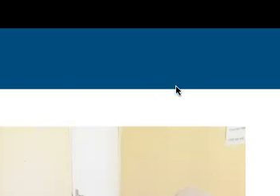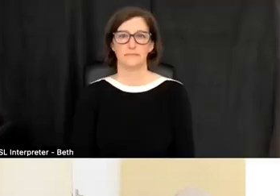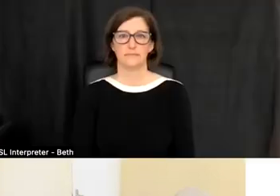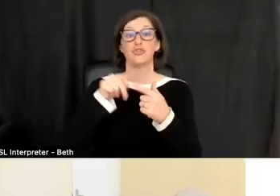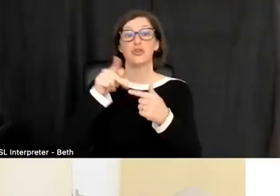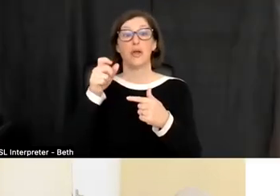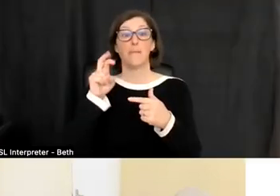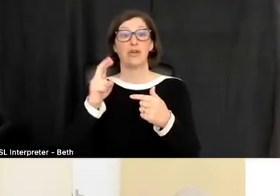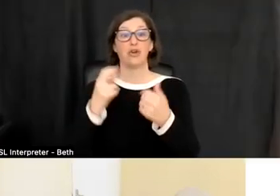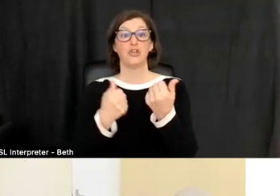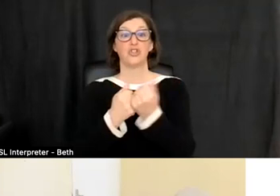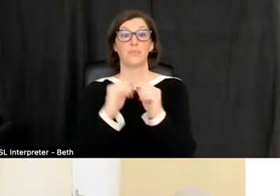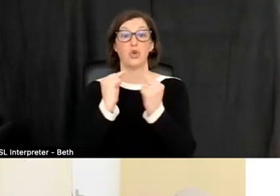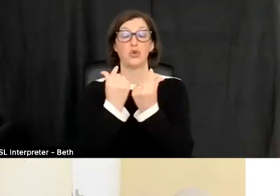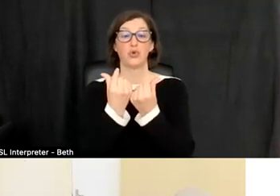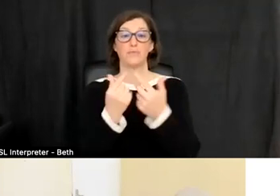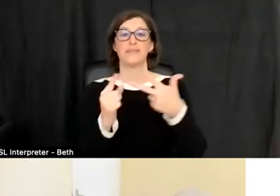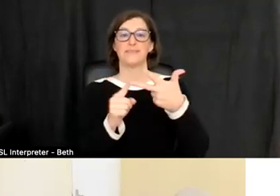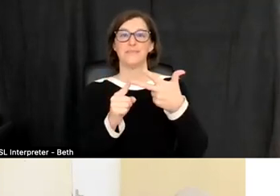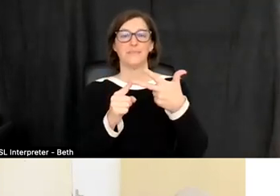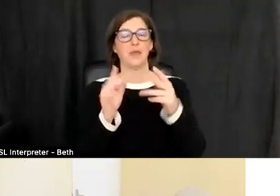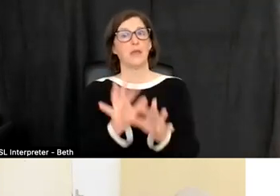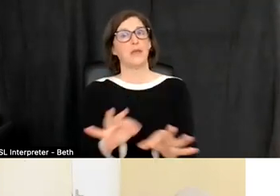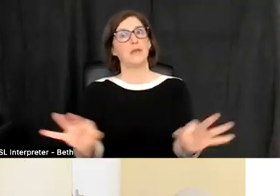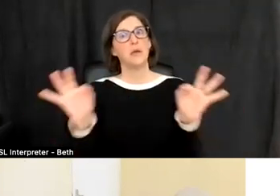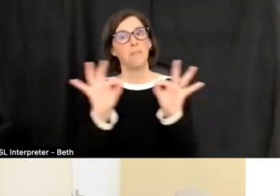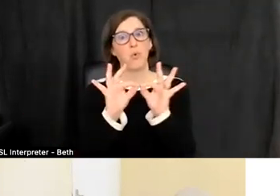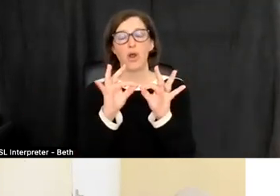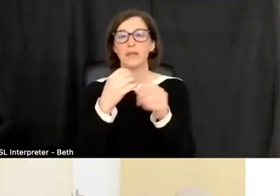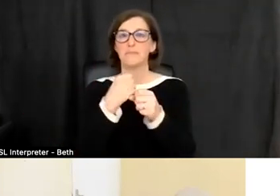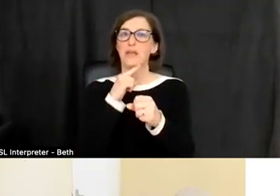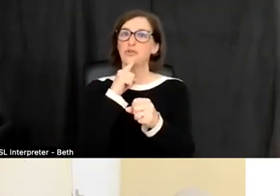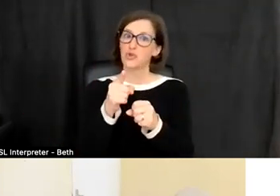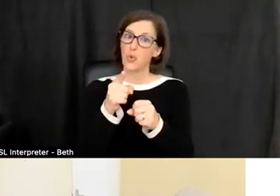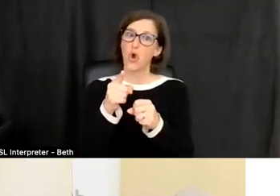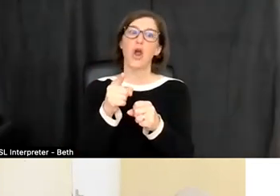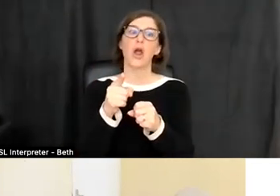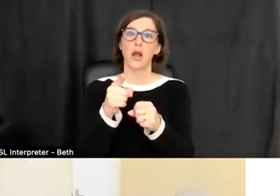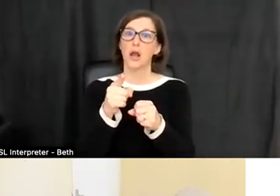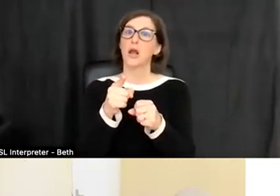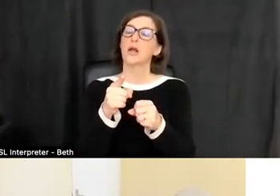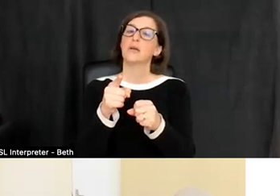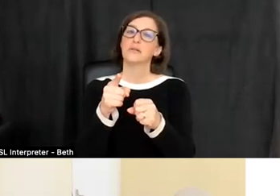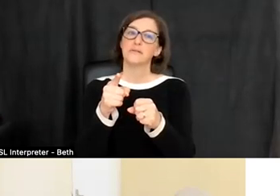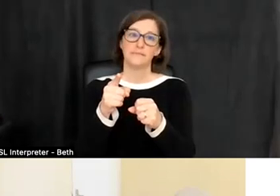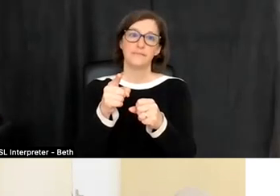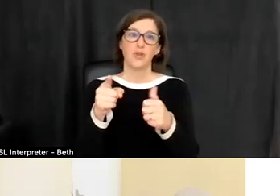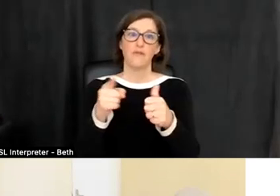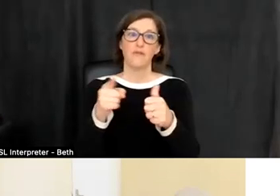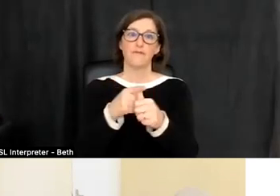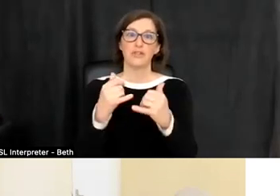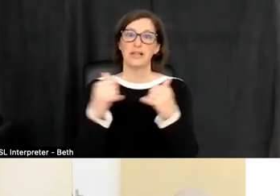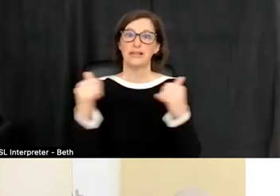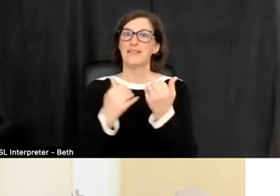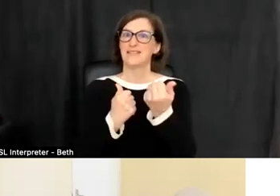are key, the pillars of hope in ensuring that there's first-line support